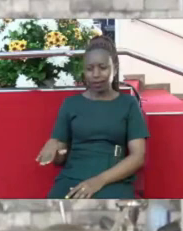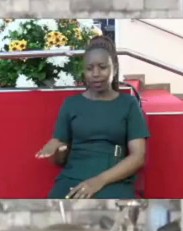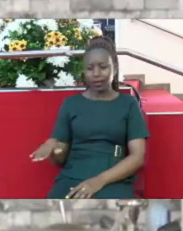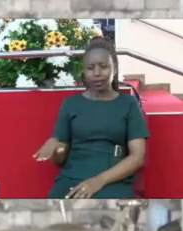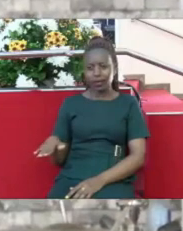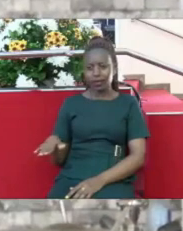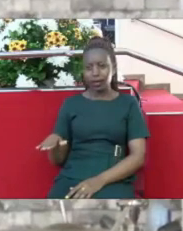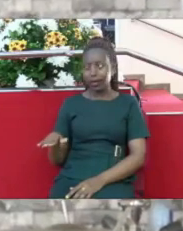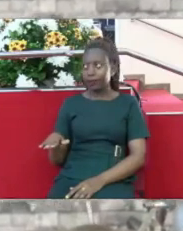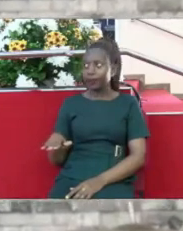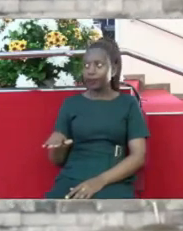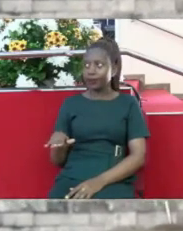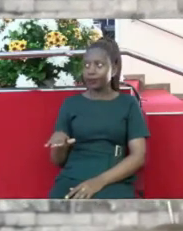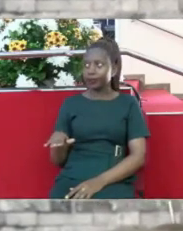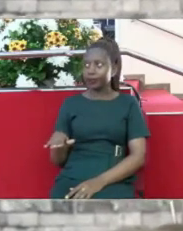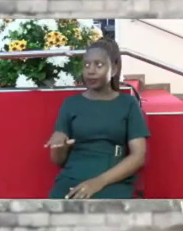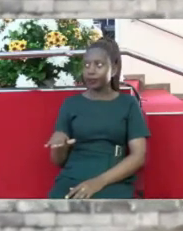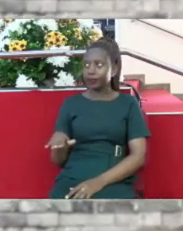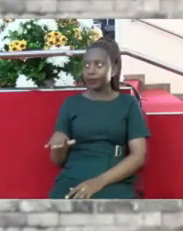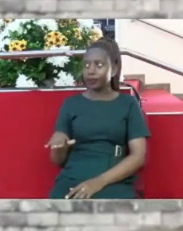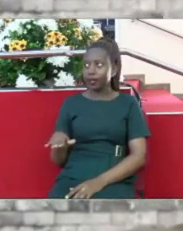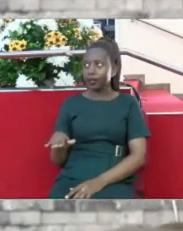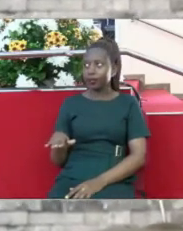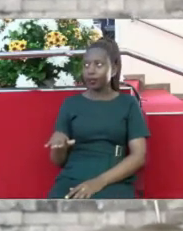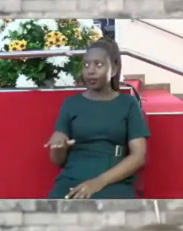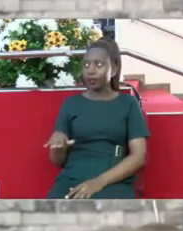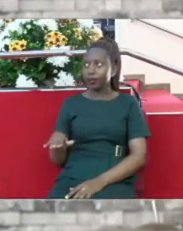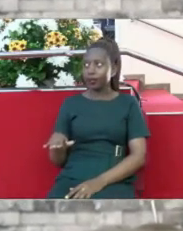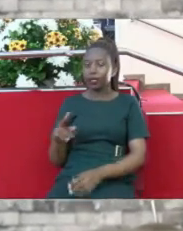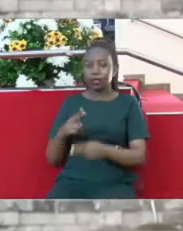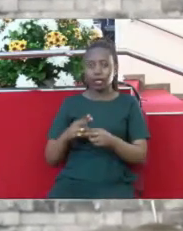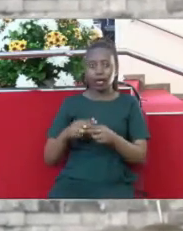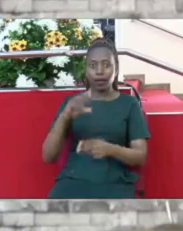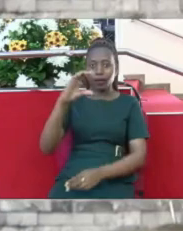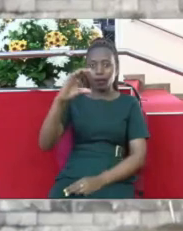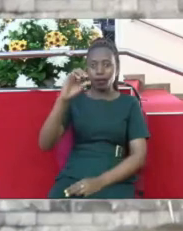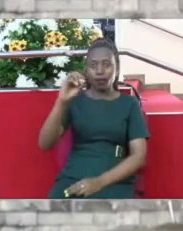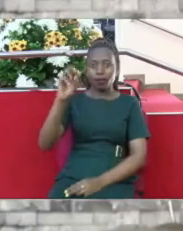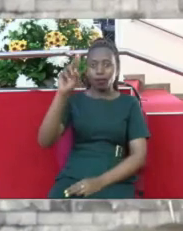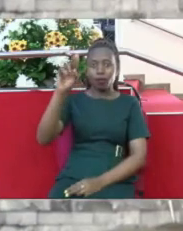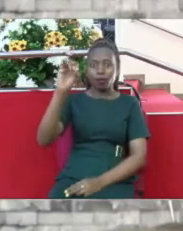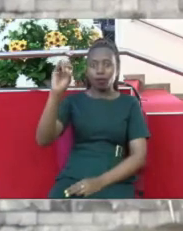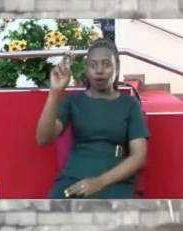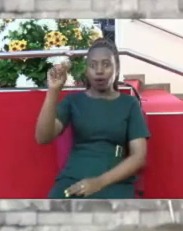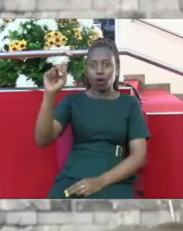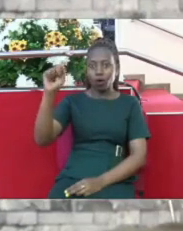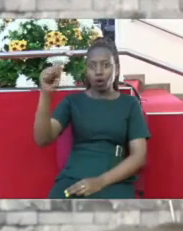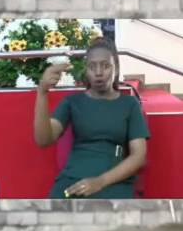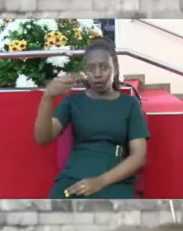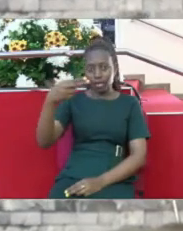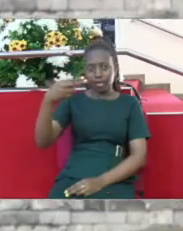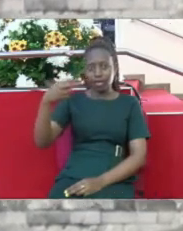Na akinapotuandikia tunaamini ya kwamba alikuwa mahali panaitwa wa Corinth. Why do we think he's in Corinth? Tunafikiria kwa nini yako